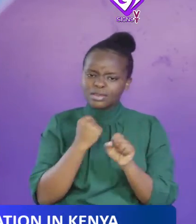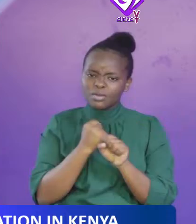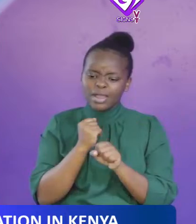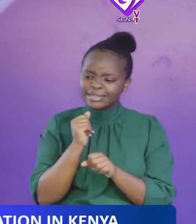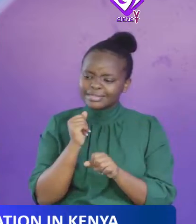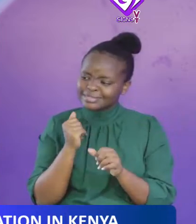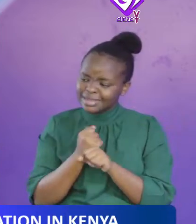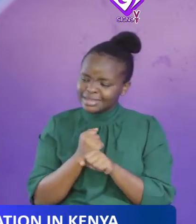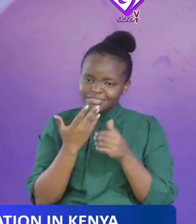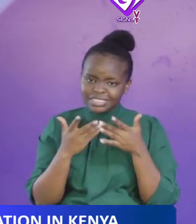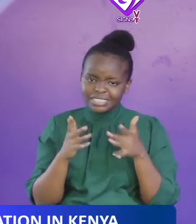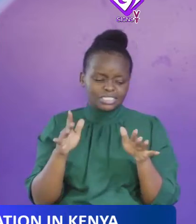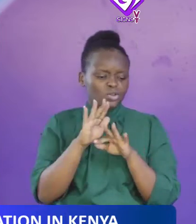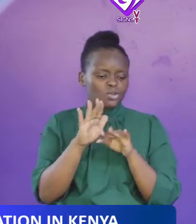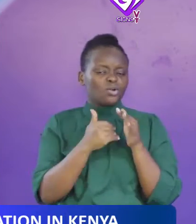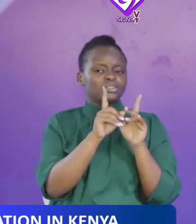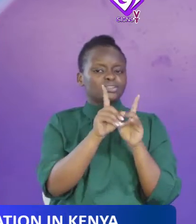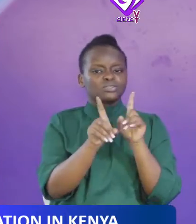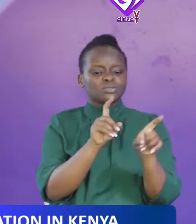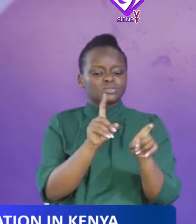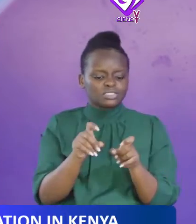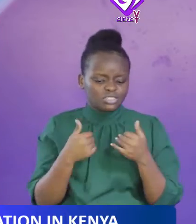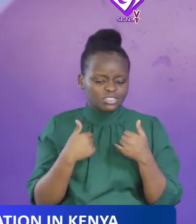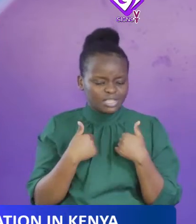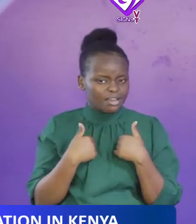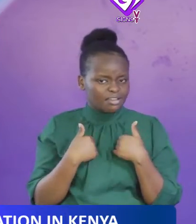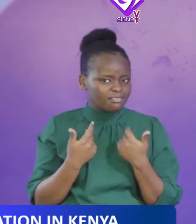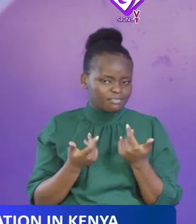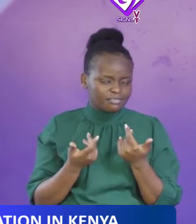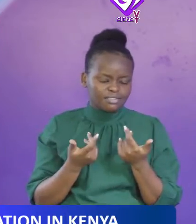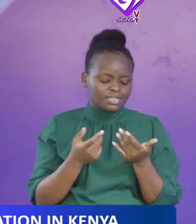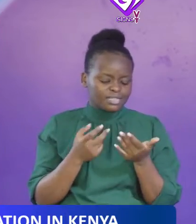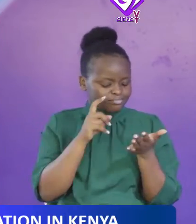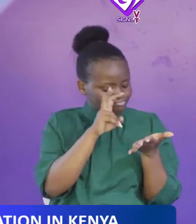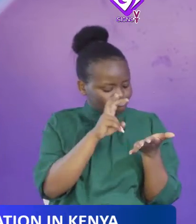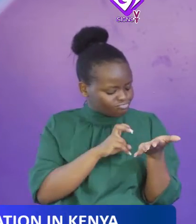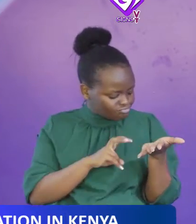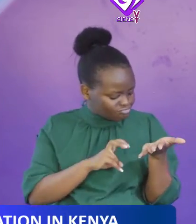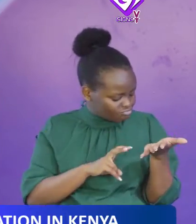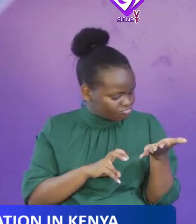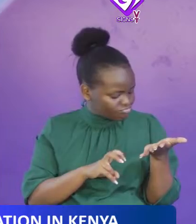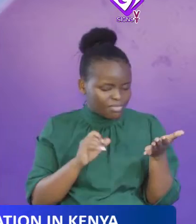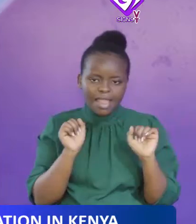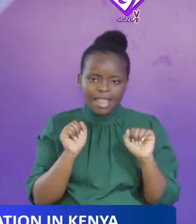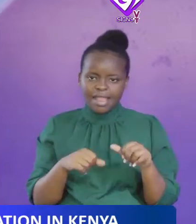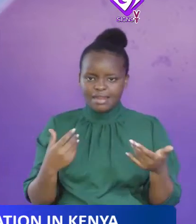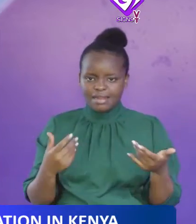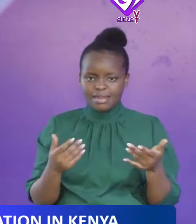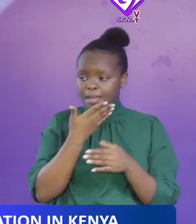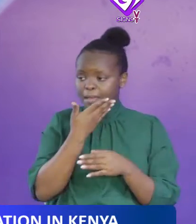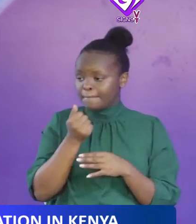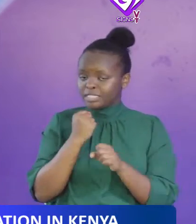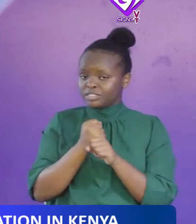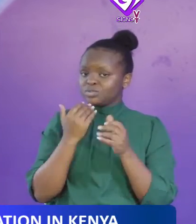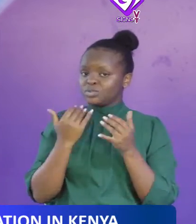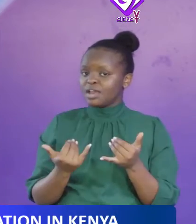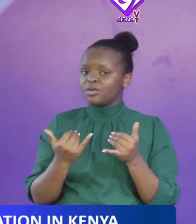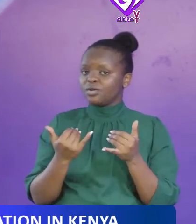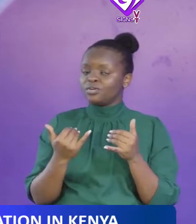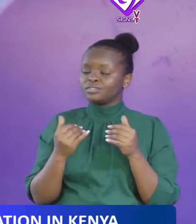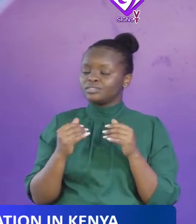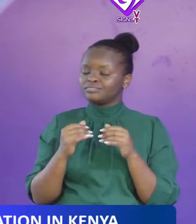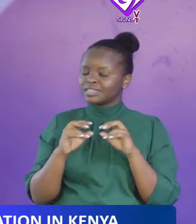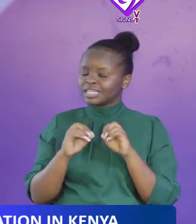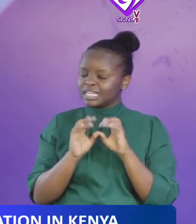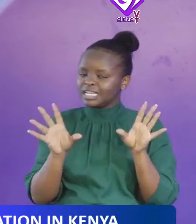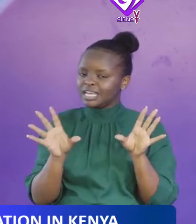any questions that that might have come up before, they'll be checked. the best you can do now is seek clarity. I